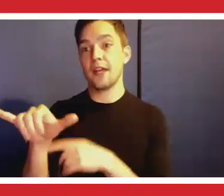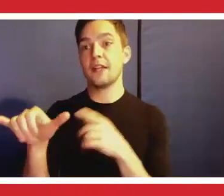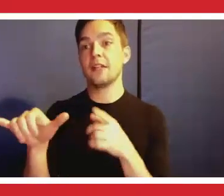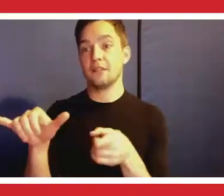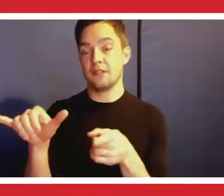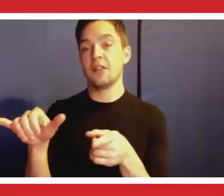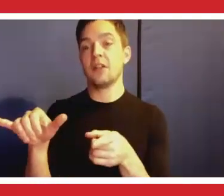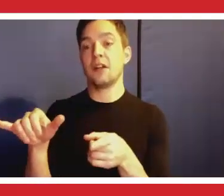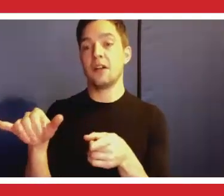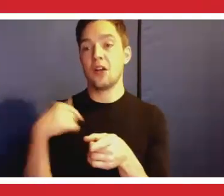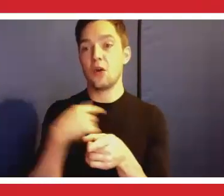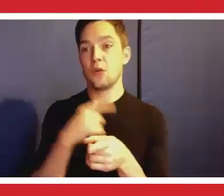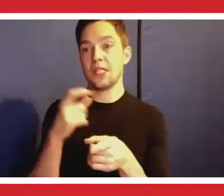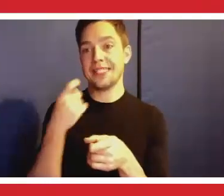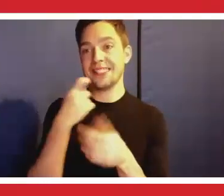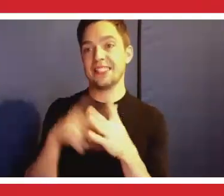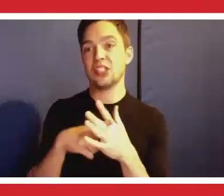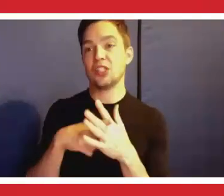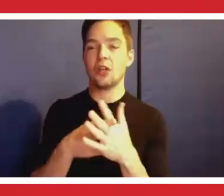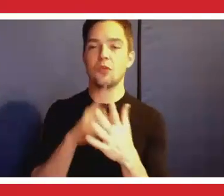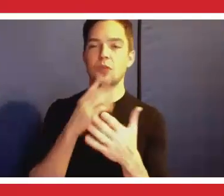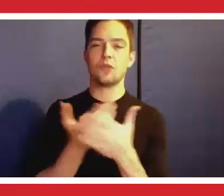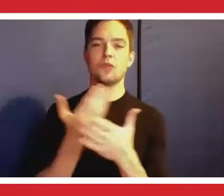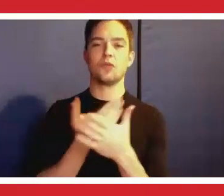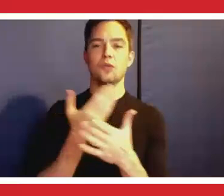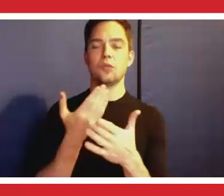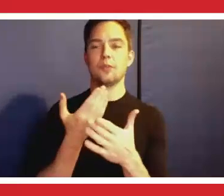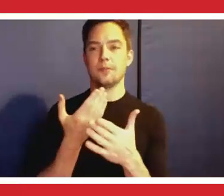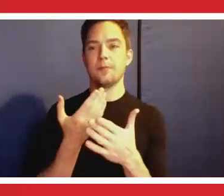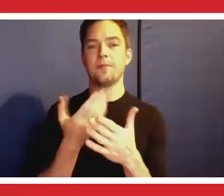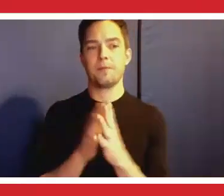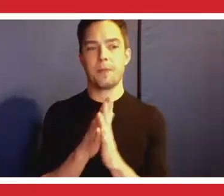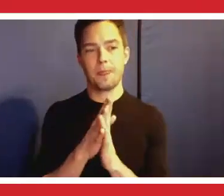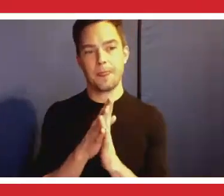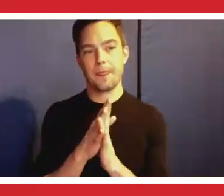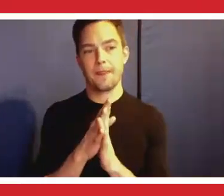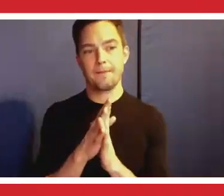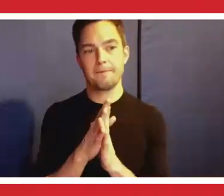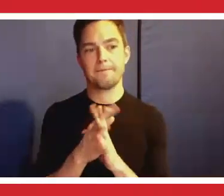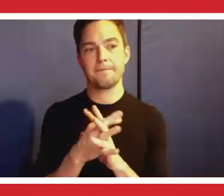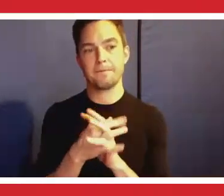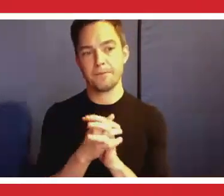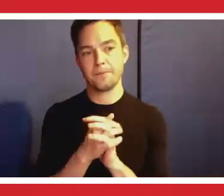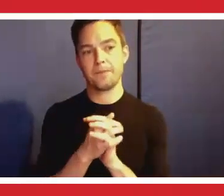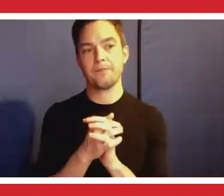we just launched. It's really fresh from oven, and I want to just give you